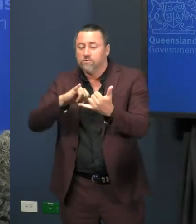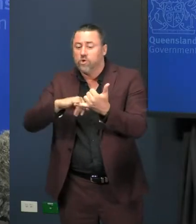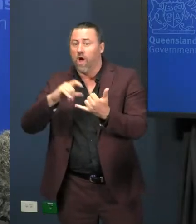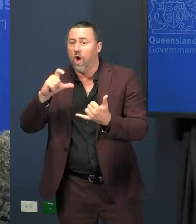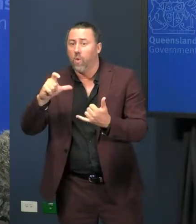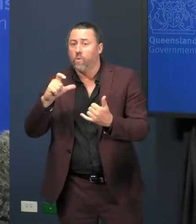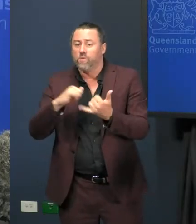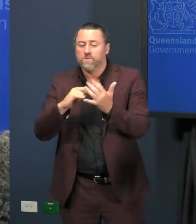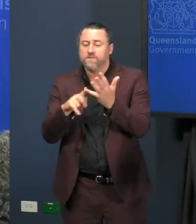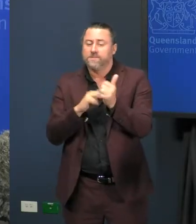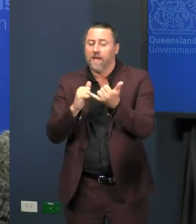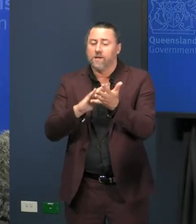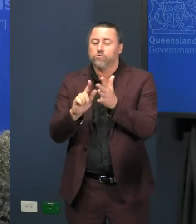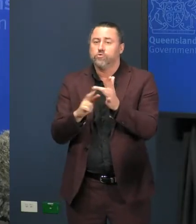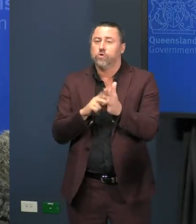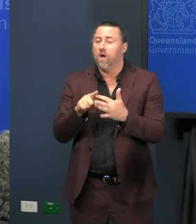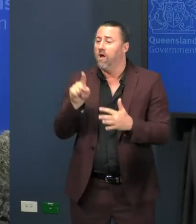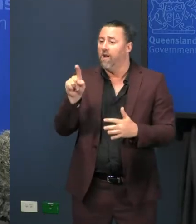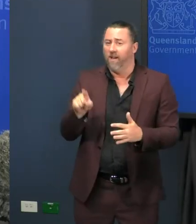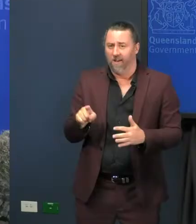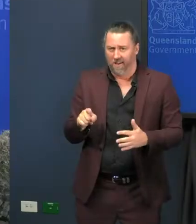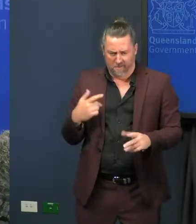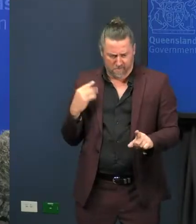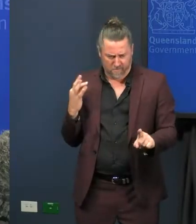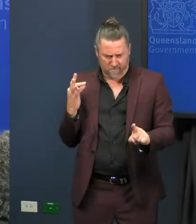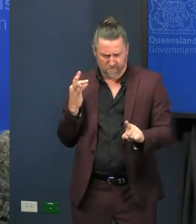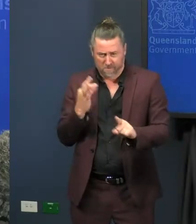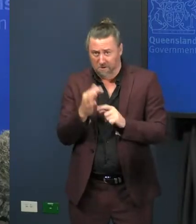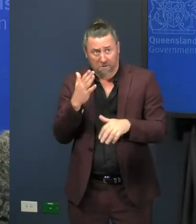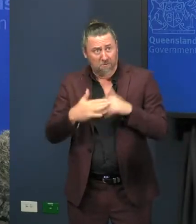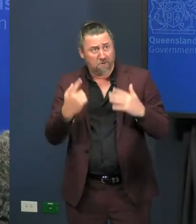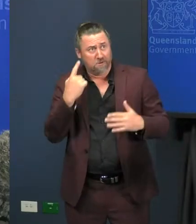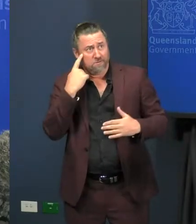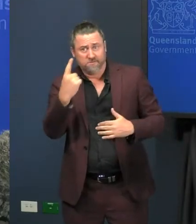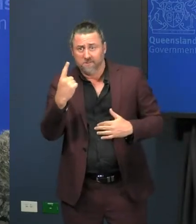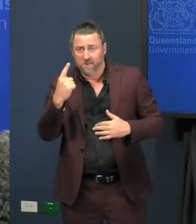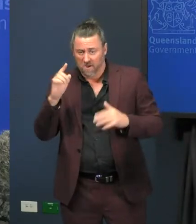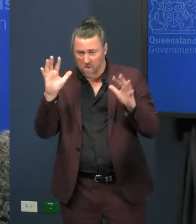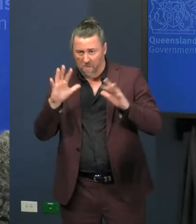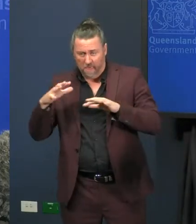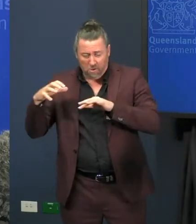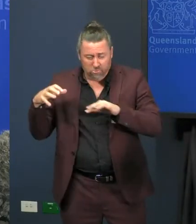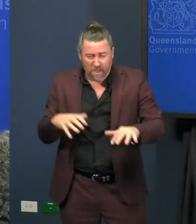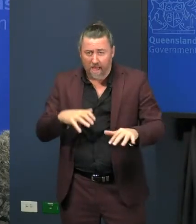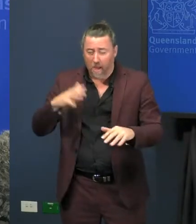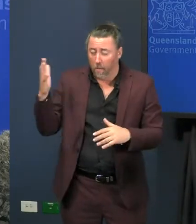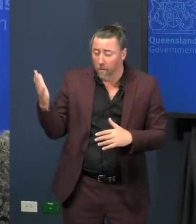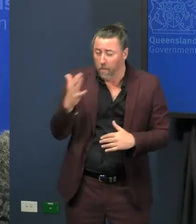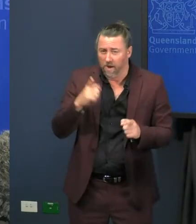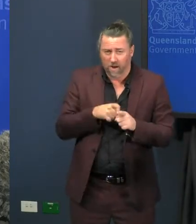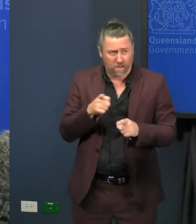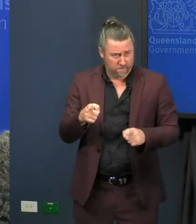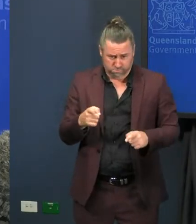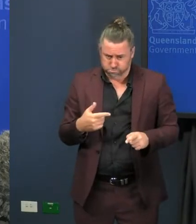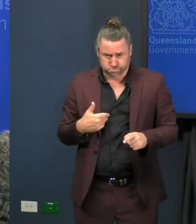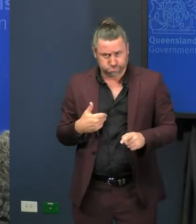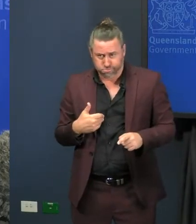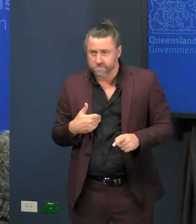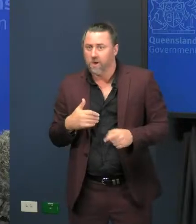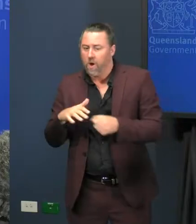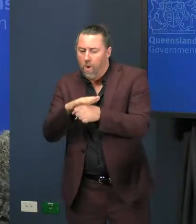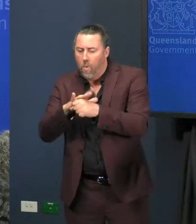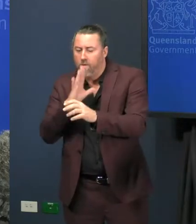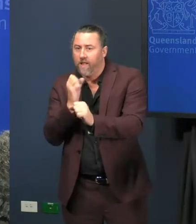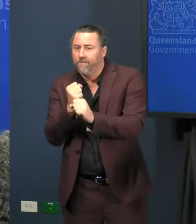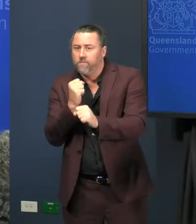or waves for some considerable time, are of most concern. And we've asked our local government areas to ensure that we have